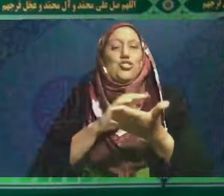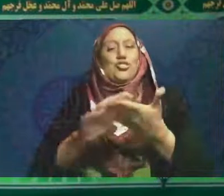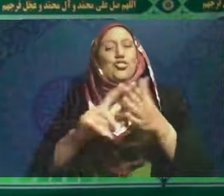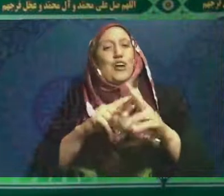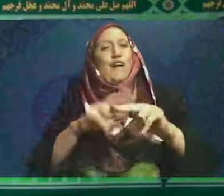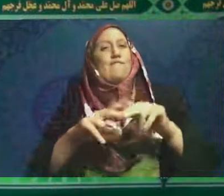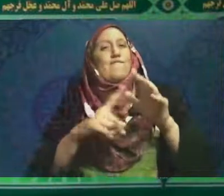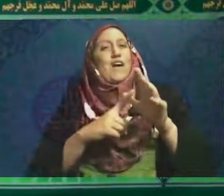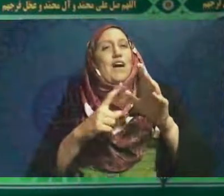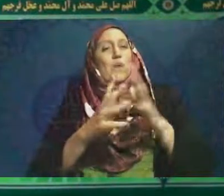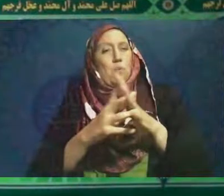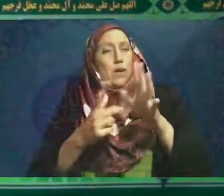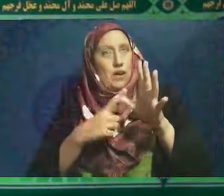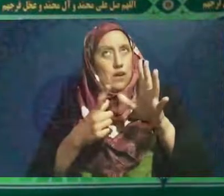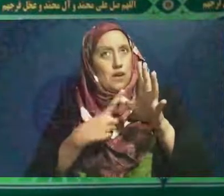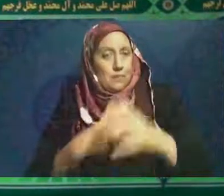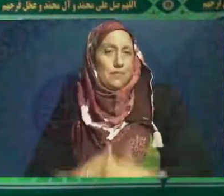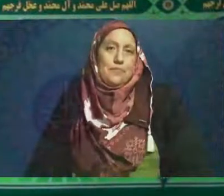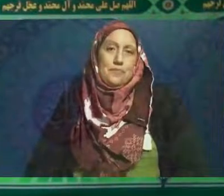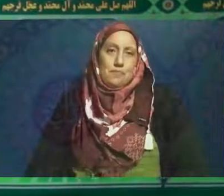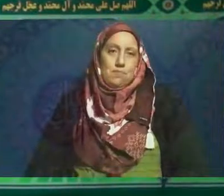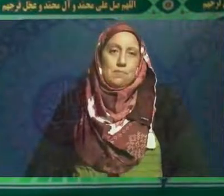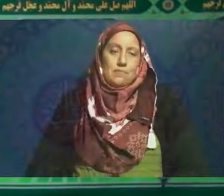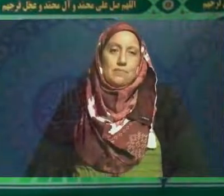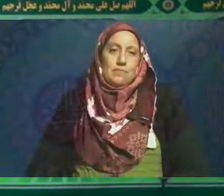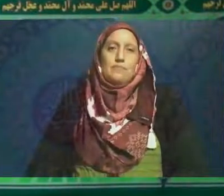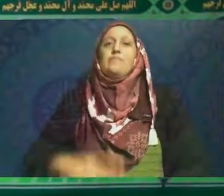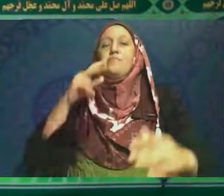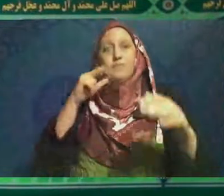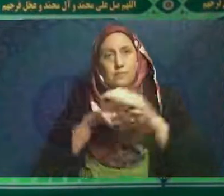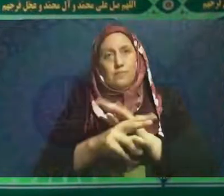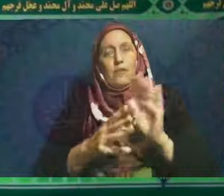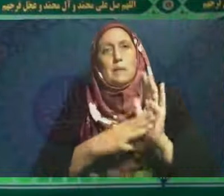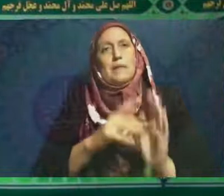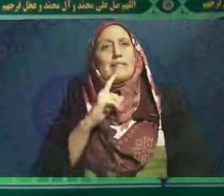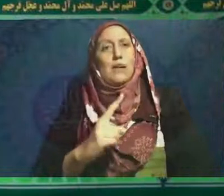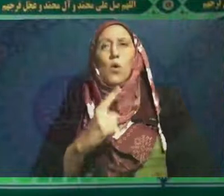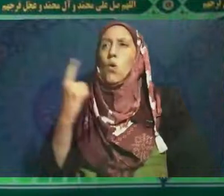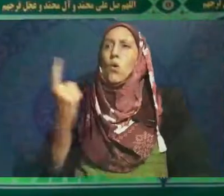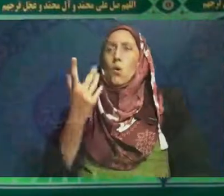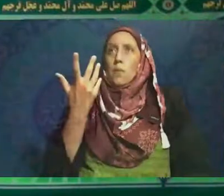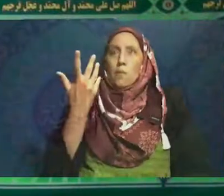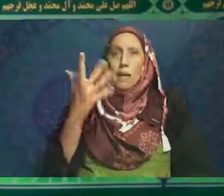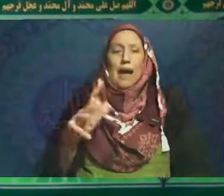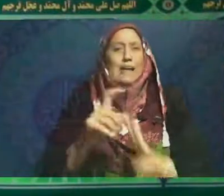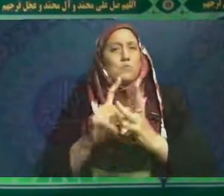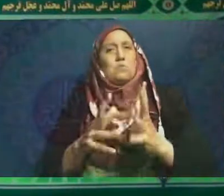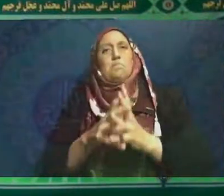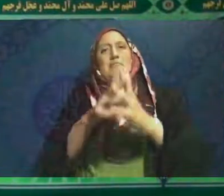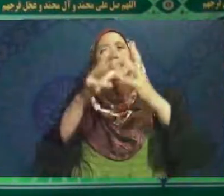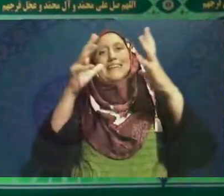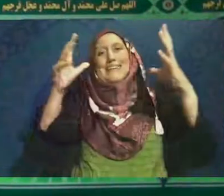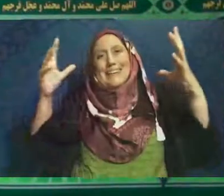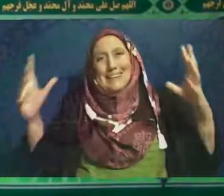min ummati. Only those who have committed mortal sins, they receive my intercession. The Holy Prophet says,